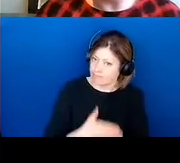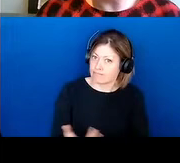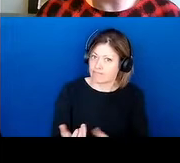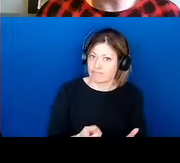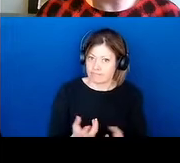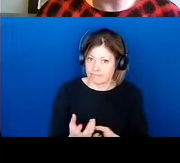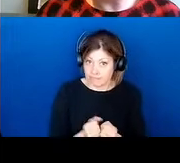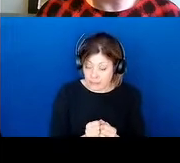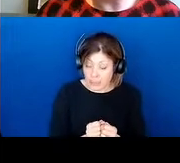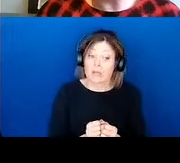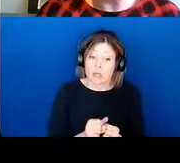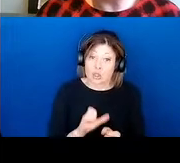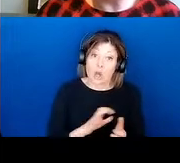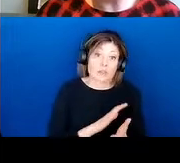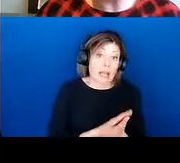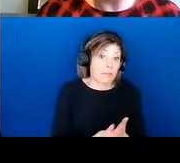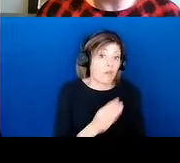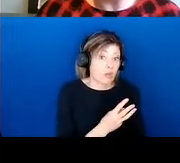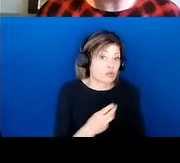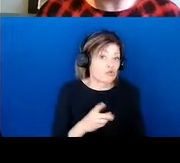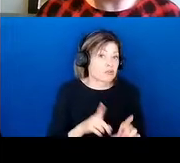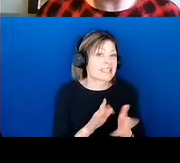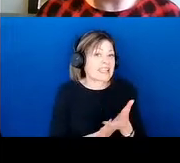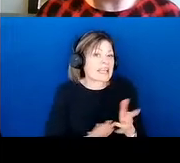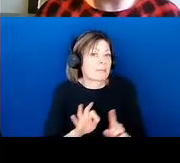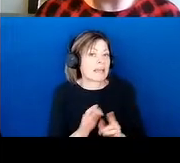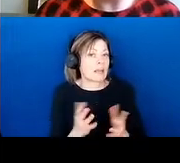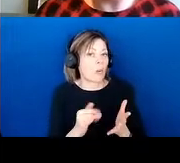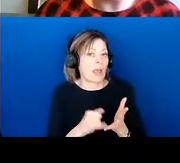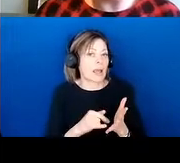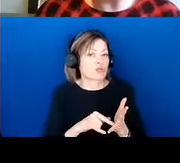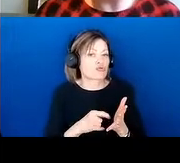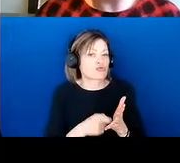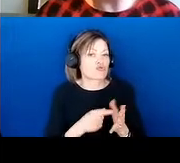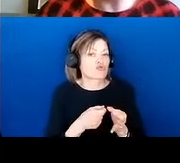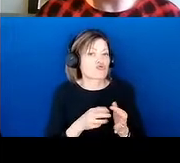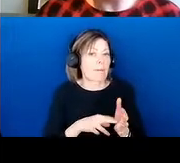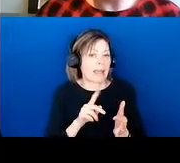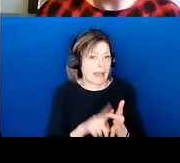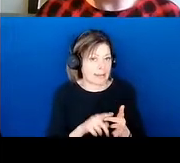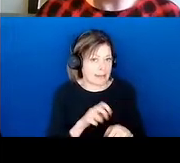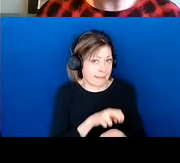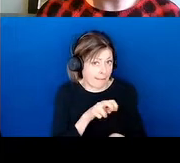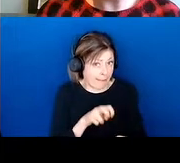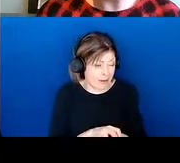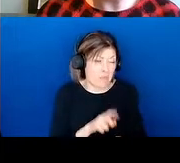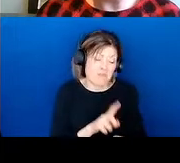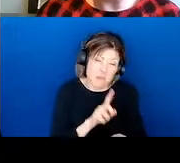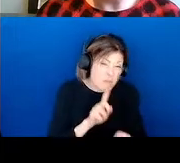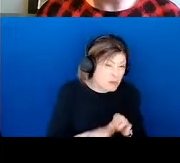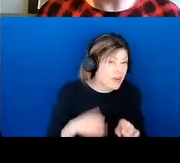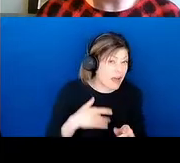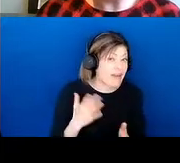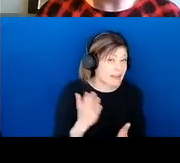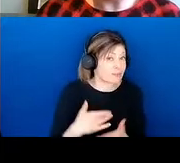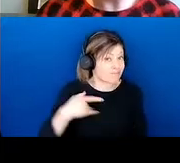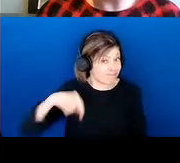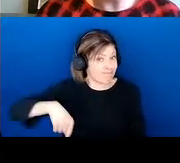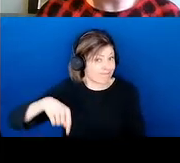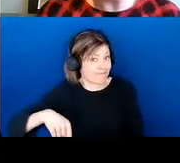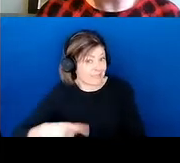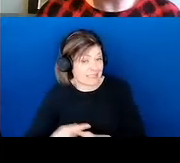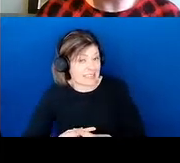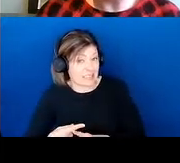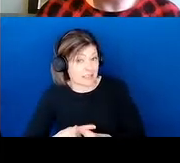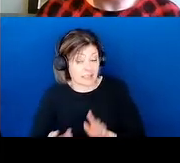Strabane in Ireland for 33 years, he spent most of his life in England. At Westminster School, he studied